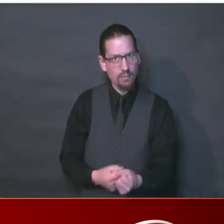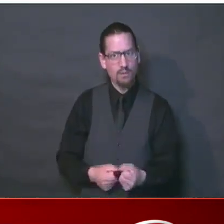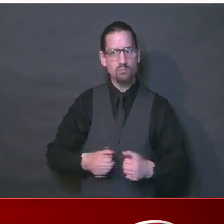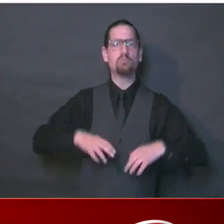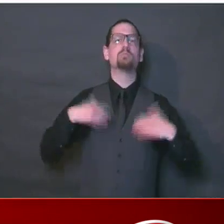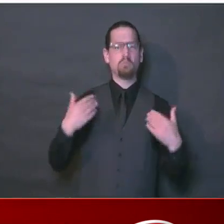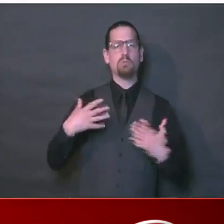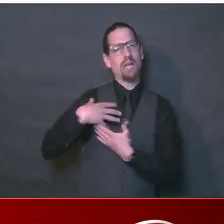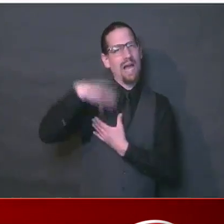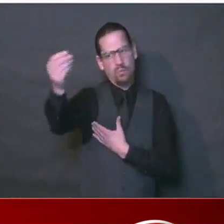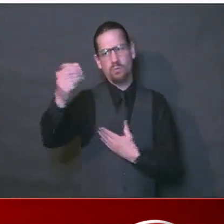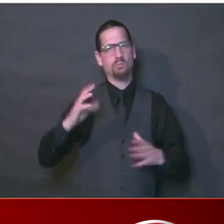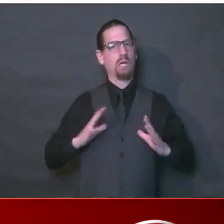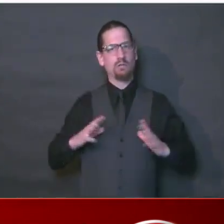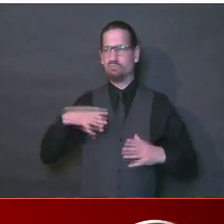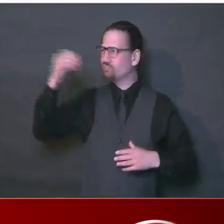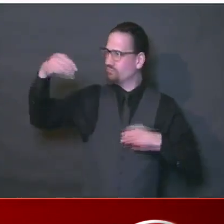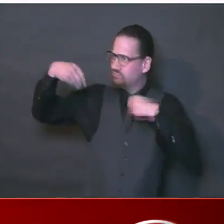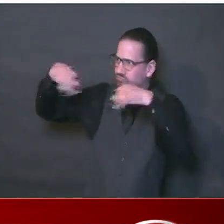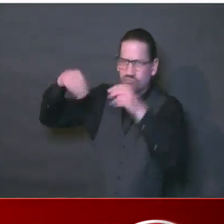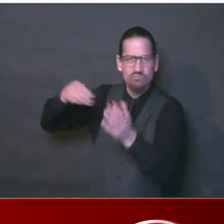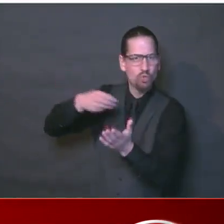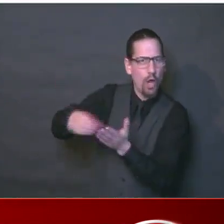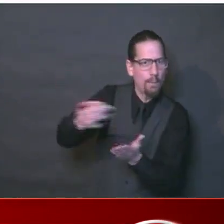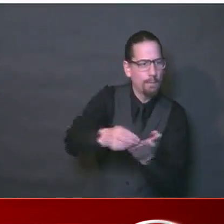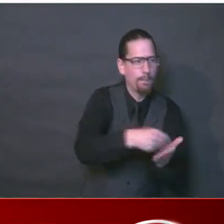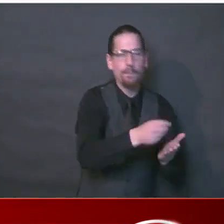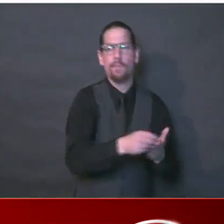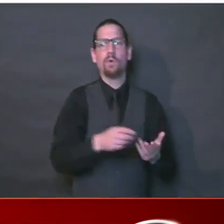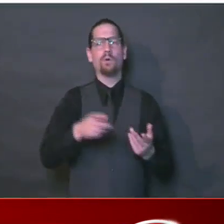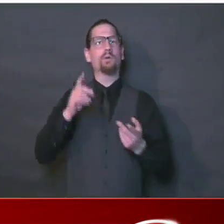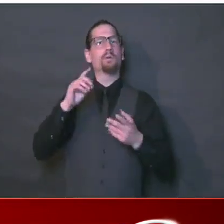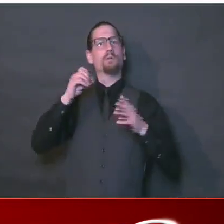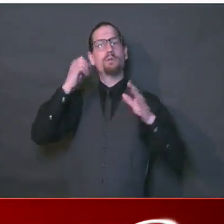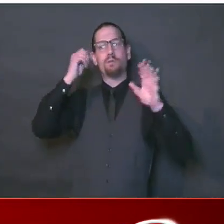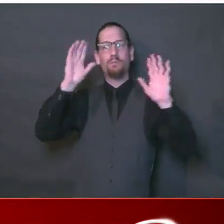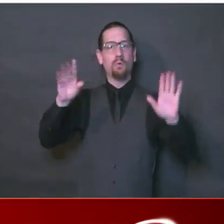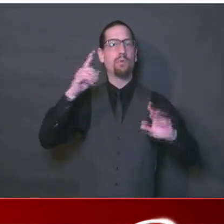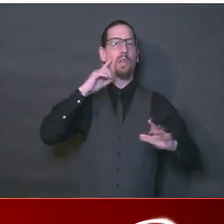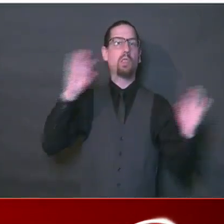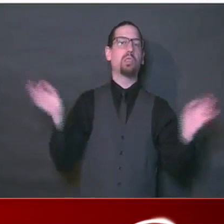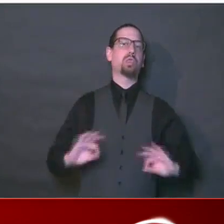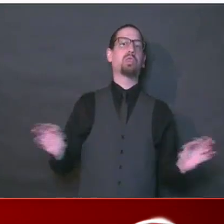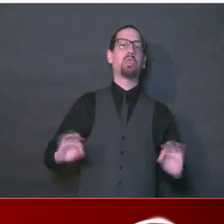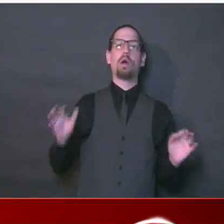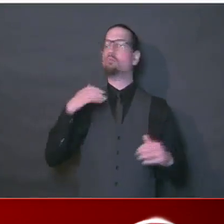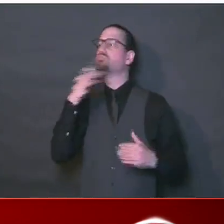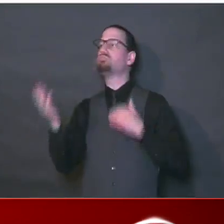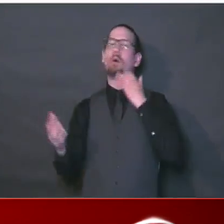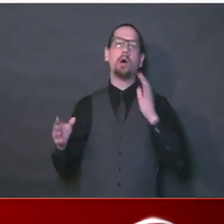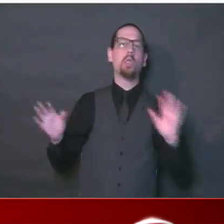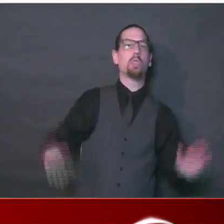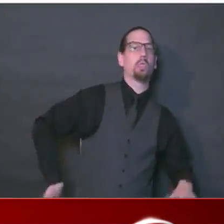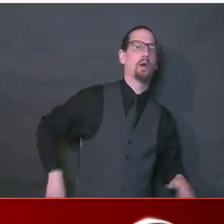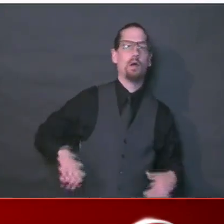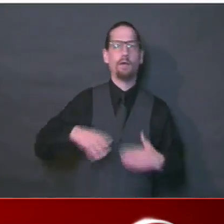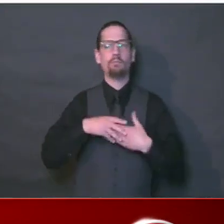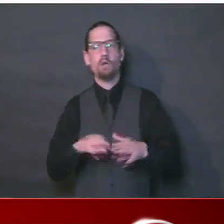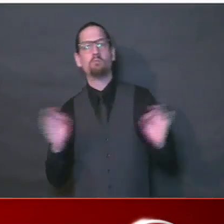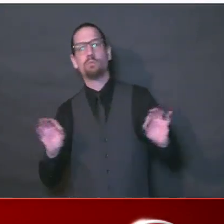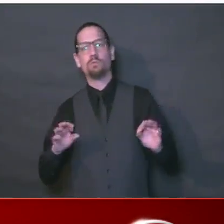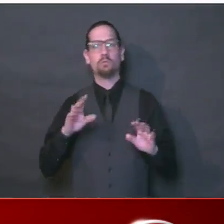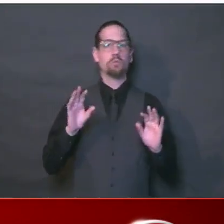complacent. Wear your masks, use hand sanitizer, and wash your hands frequently throughout